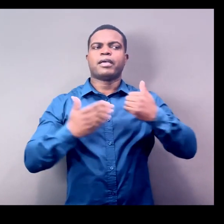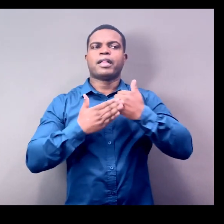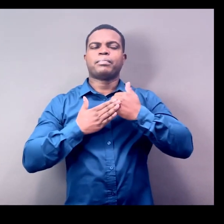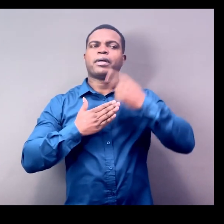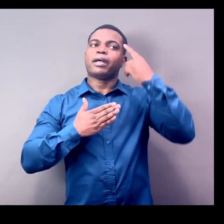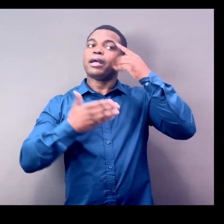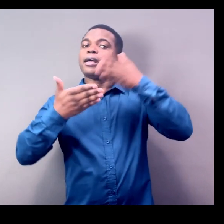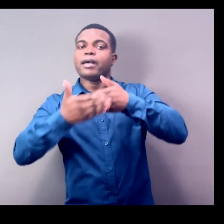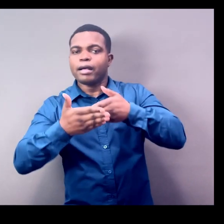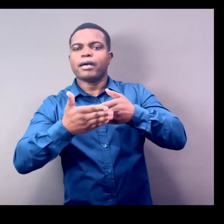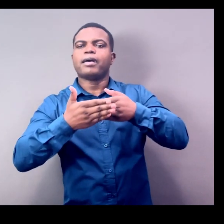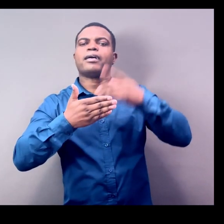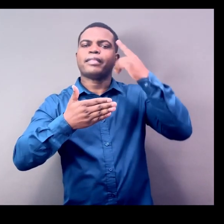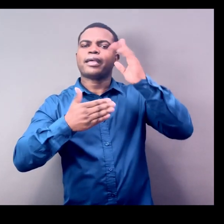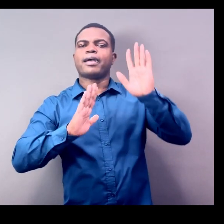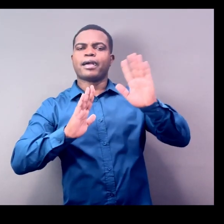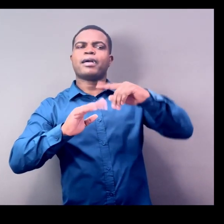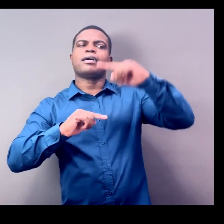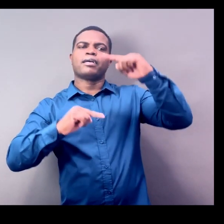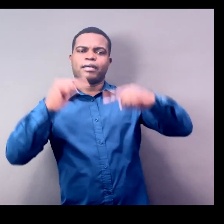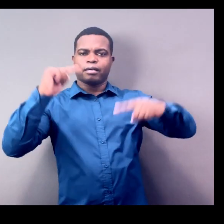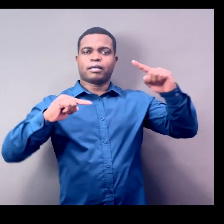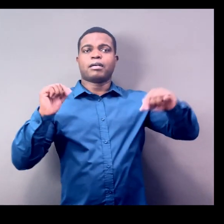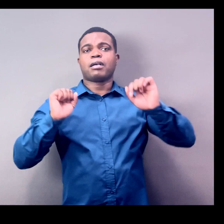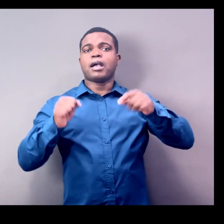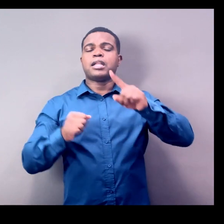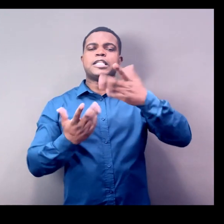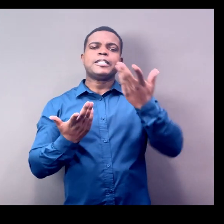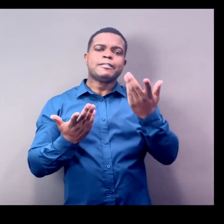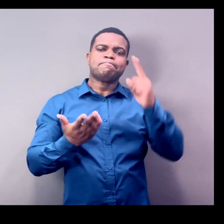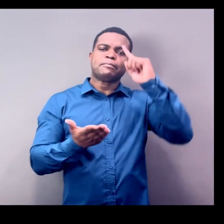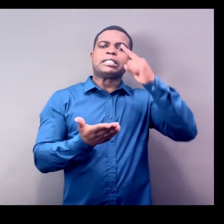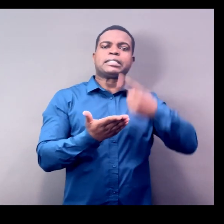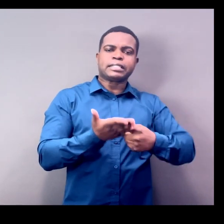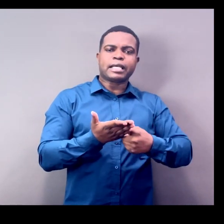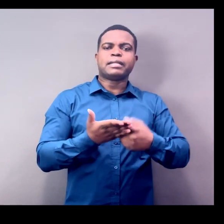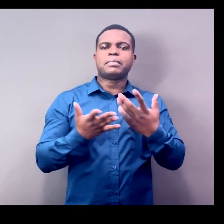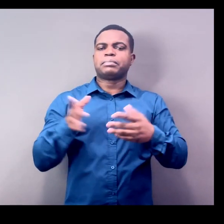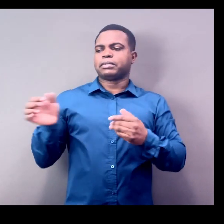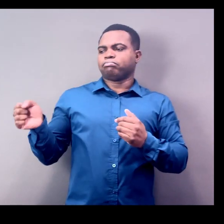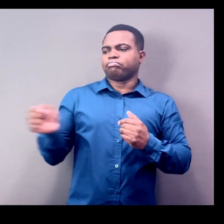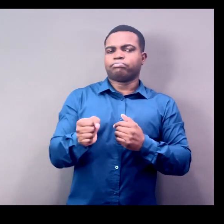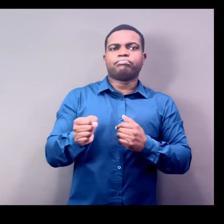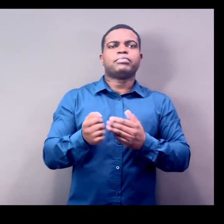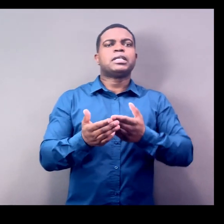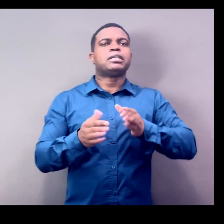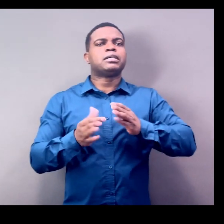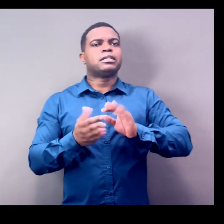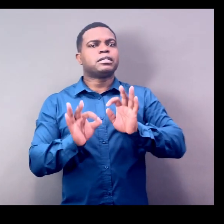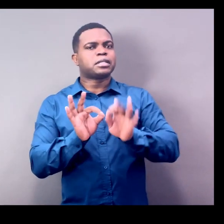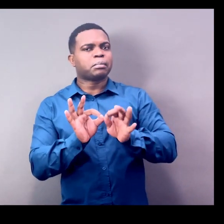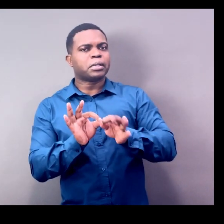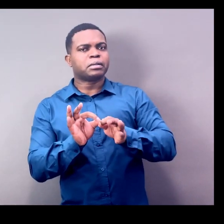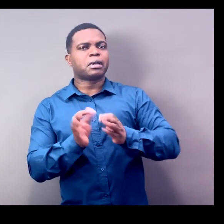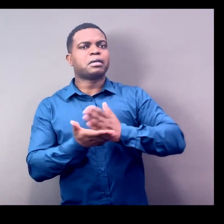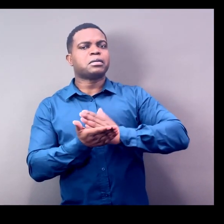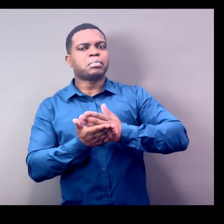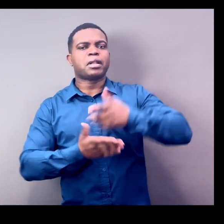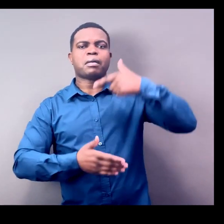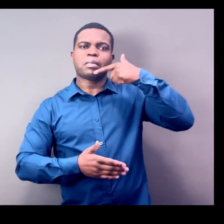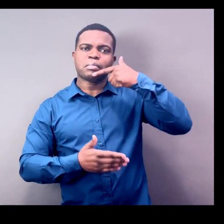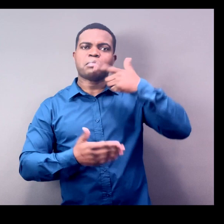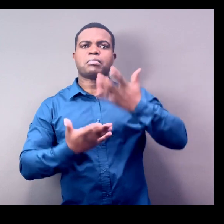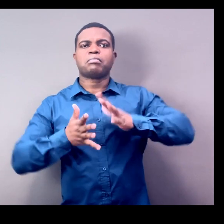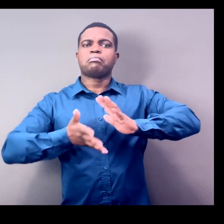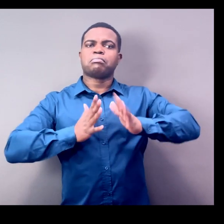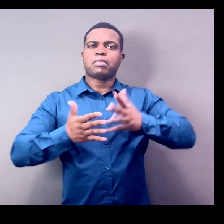barriers. For example, you can decide to employ interpreters that will interpret different